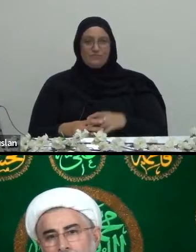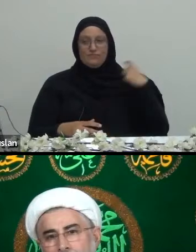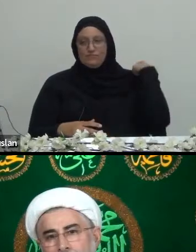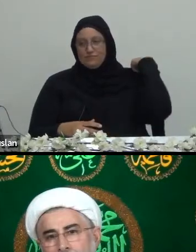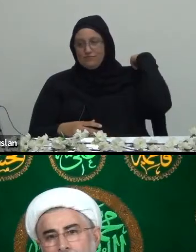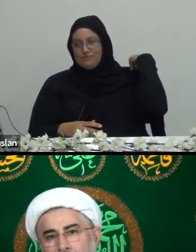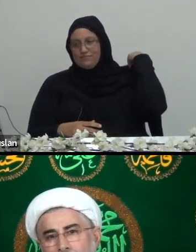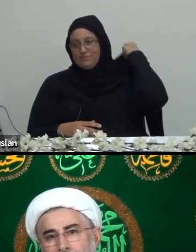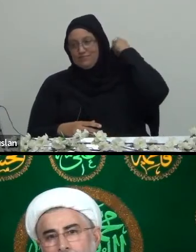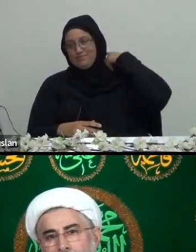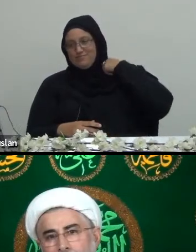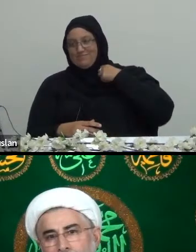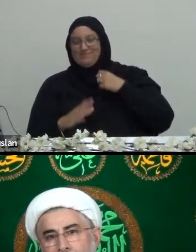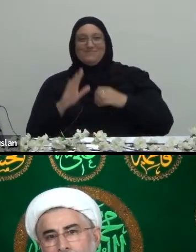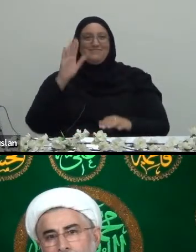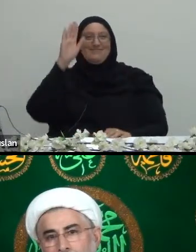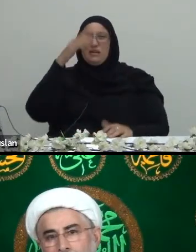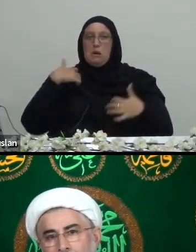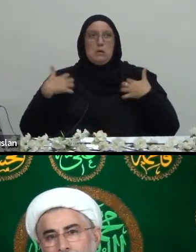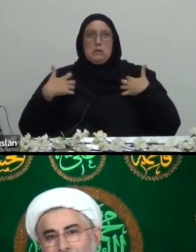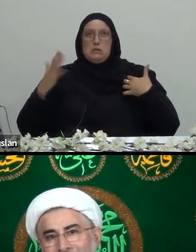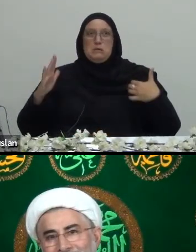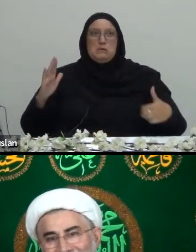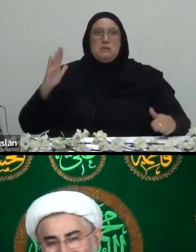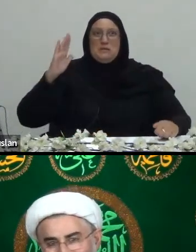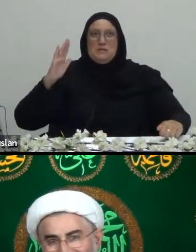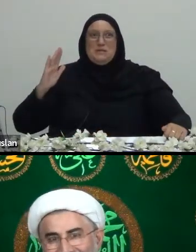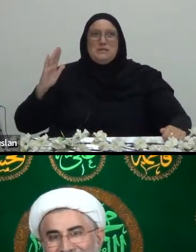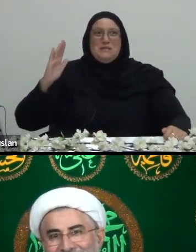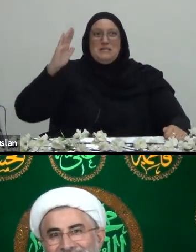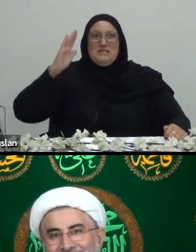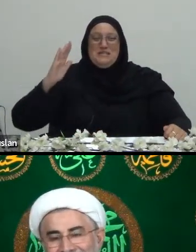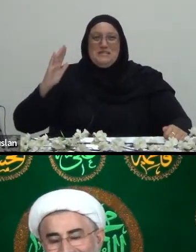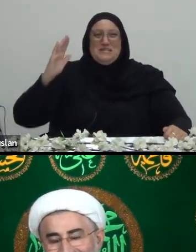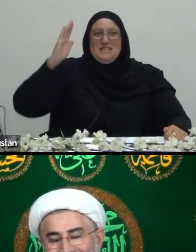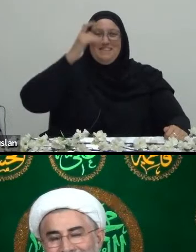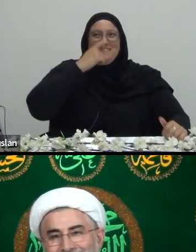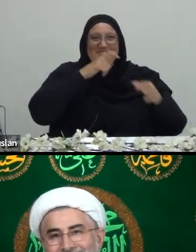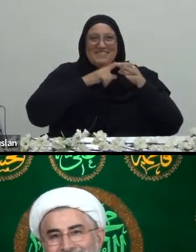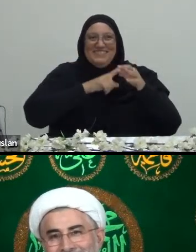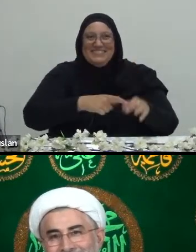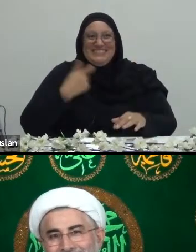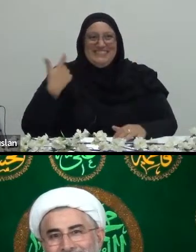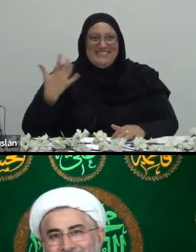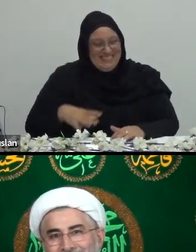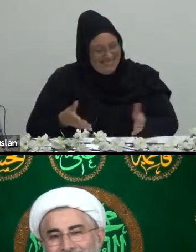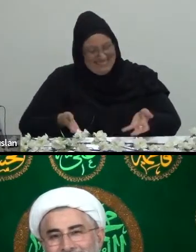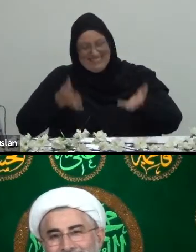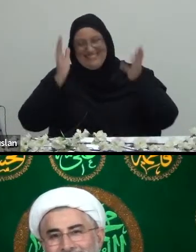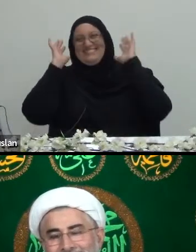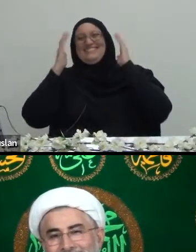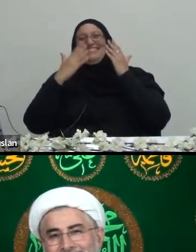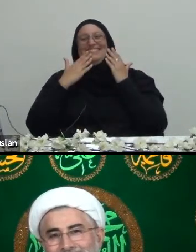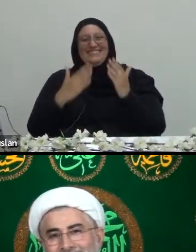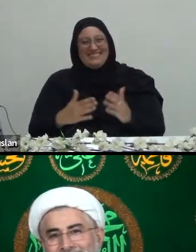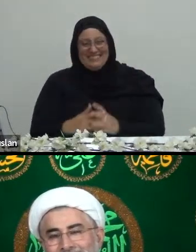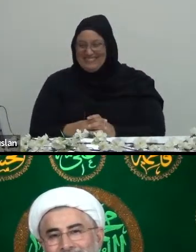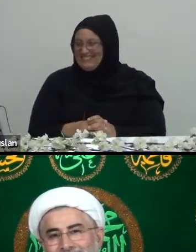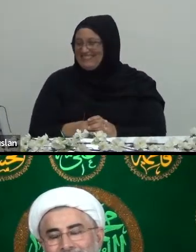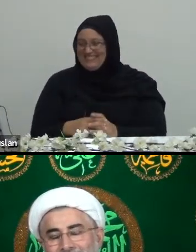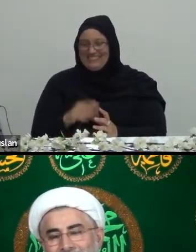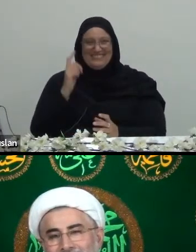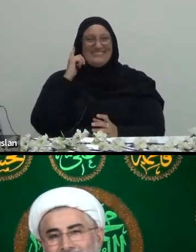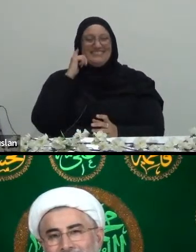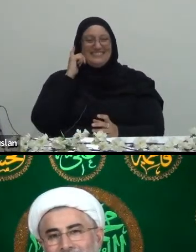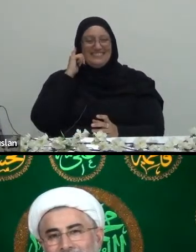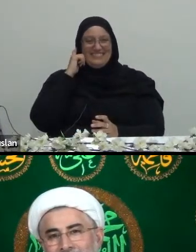Ali, I am edging to get in here, if you don't mind. I've got a few questions. Please. Thank you. Sheikhna, you